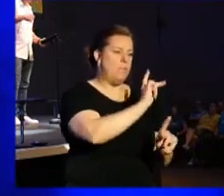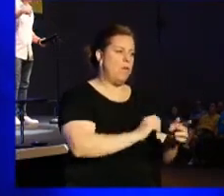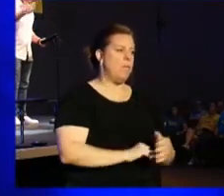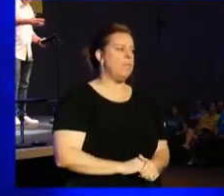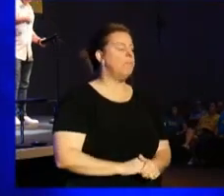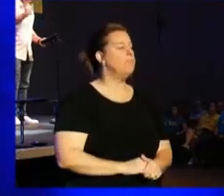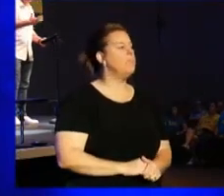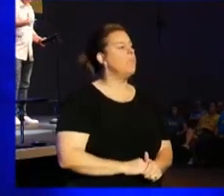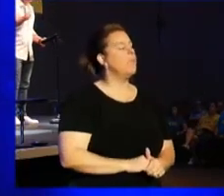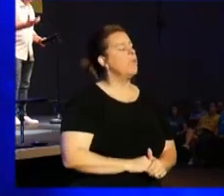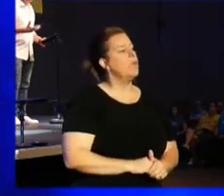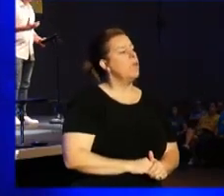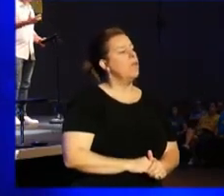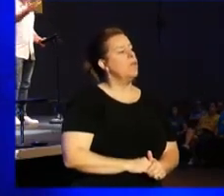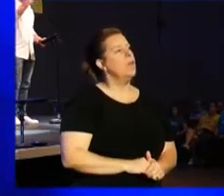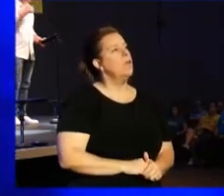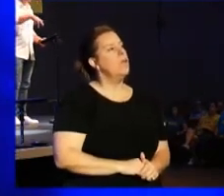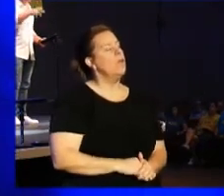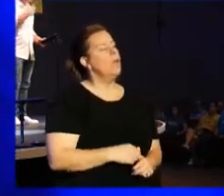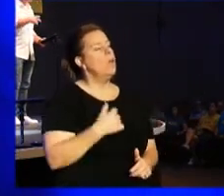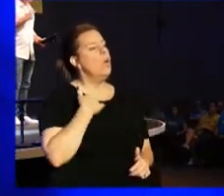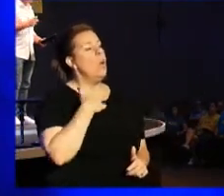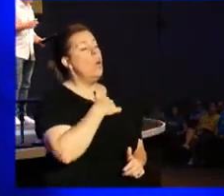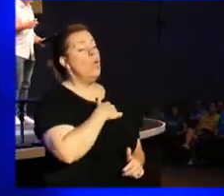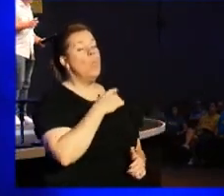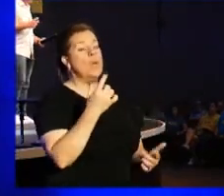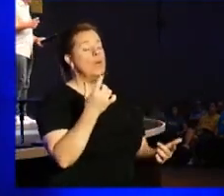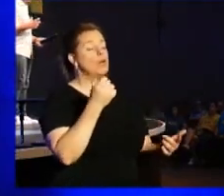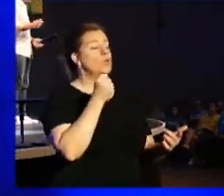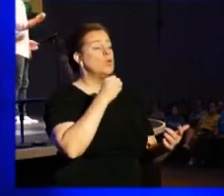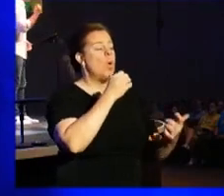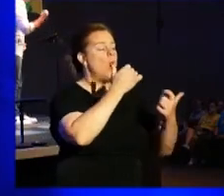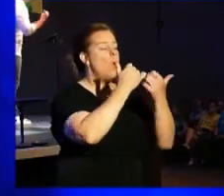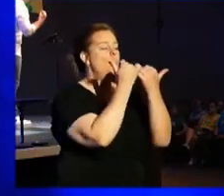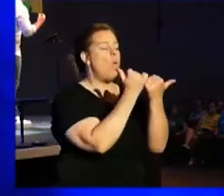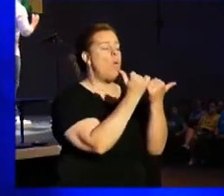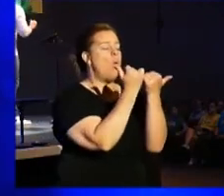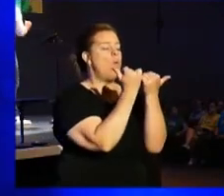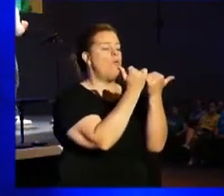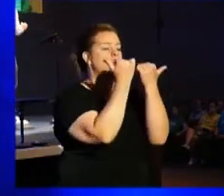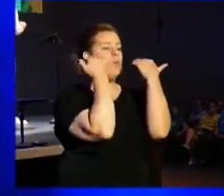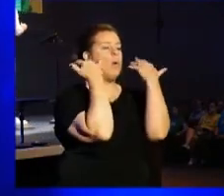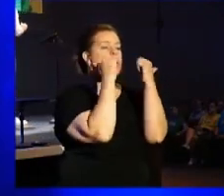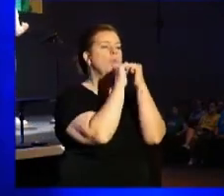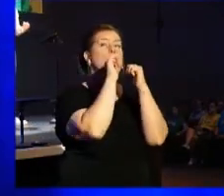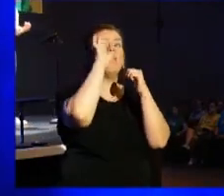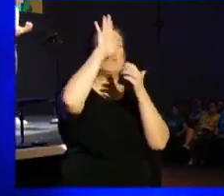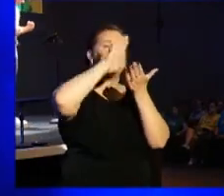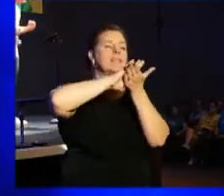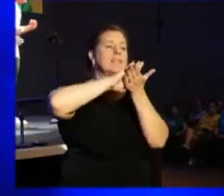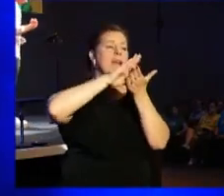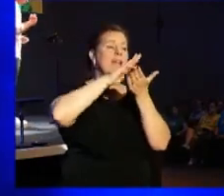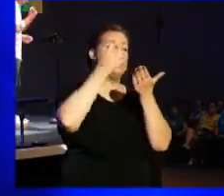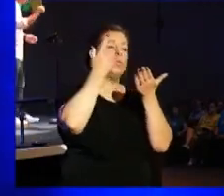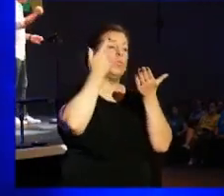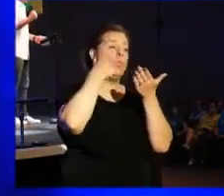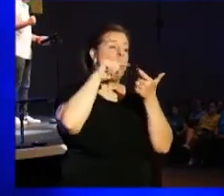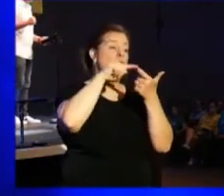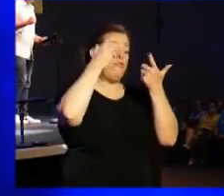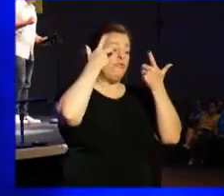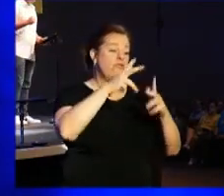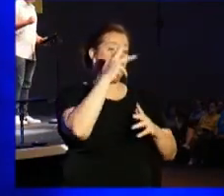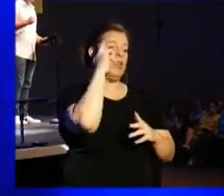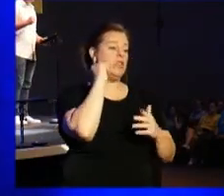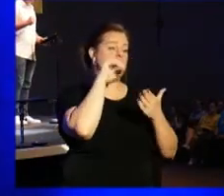When we're so overwhelmed with the kindness of the Lord, when we've tasted the kindness of the Lord, we should be sharing